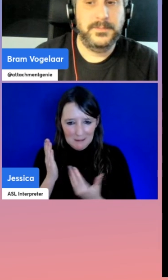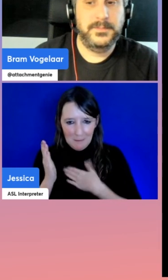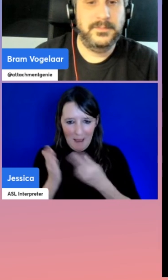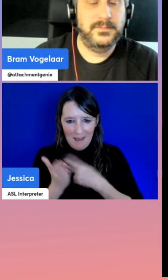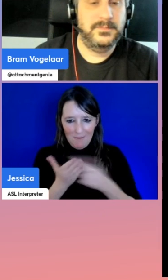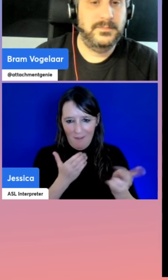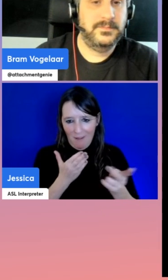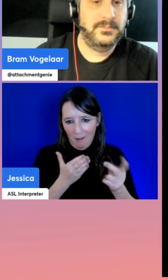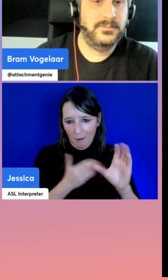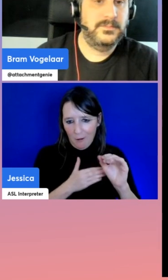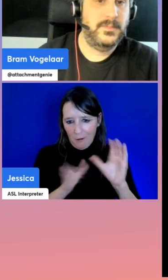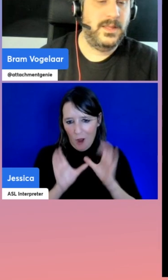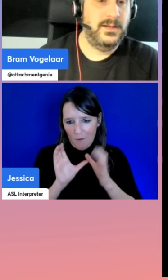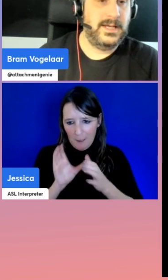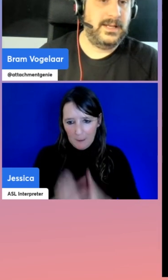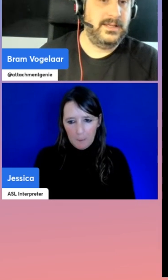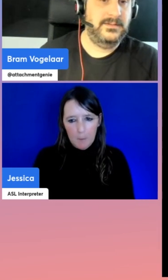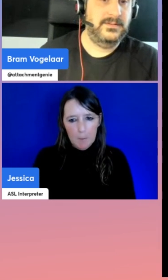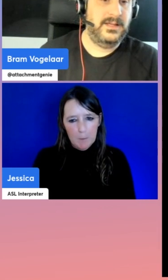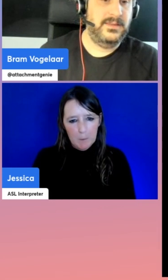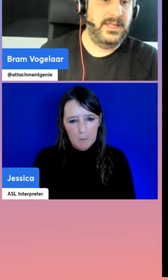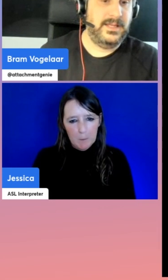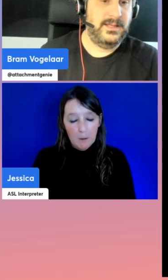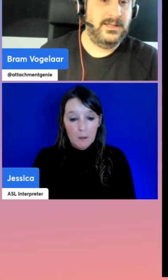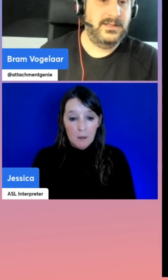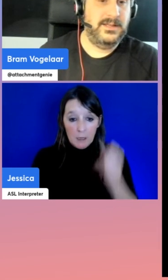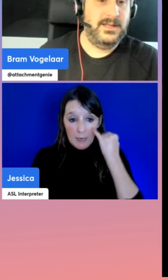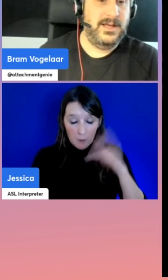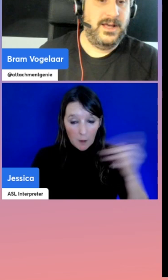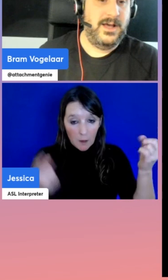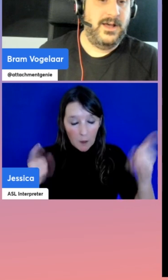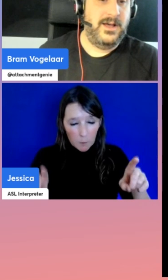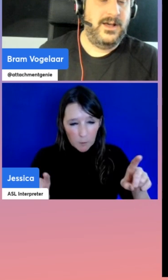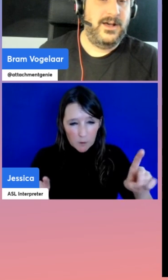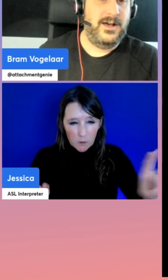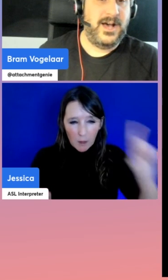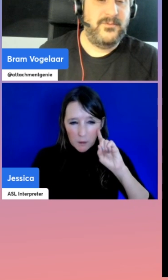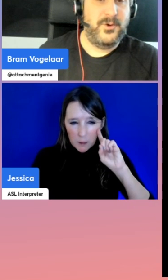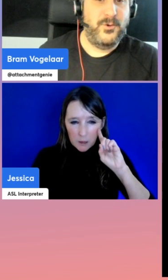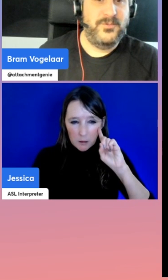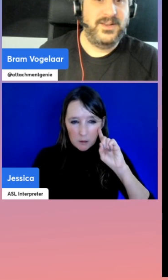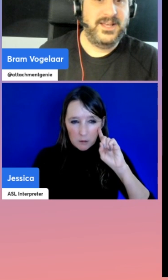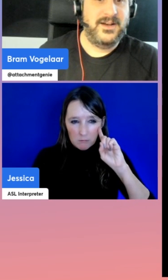config. And in that case, I think